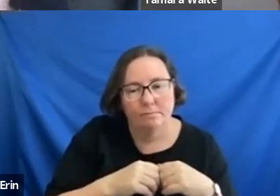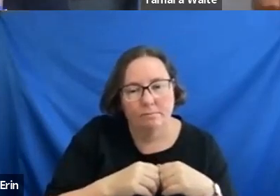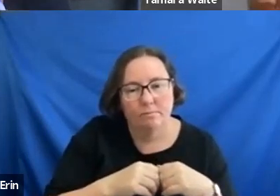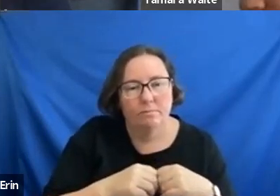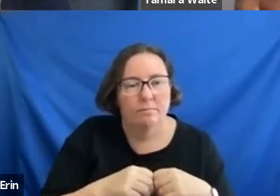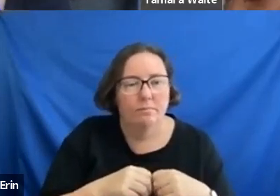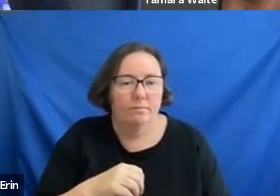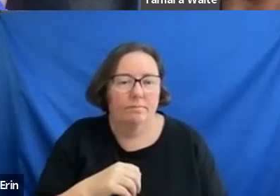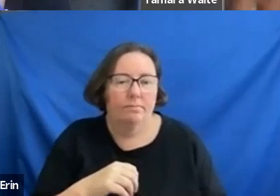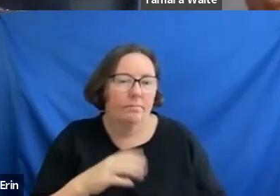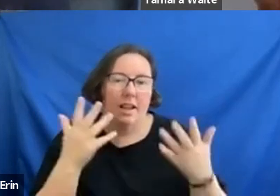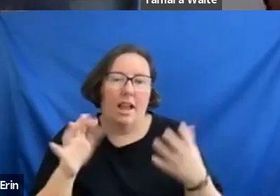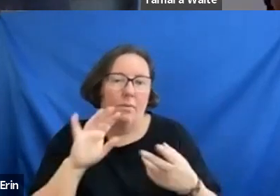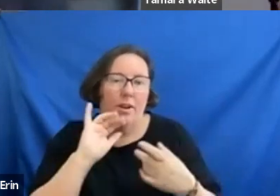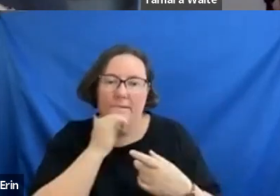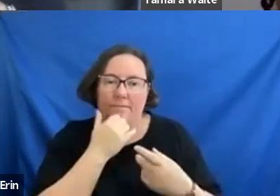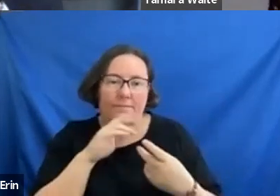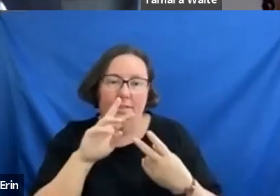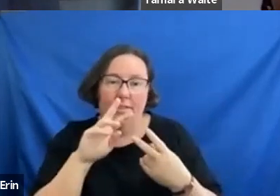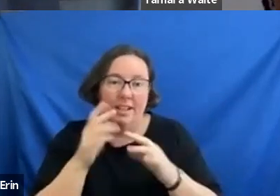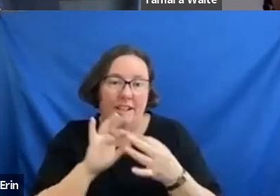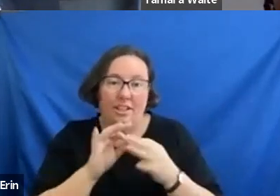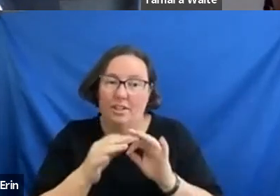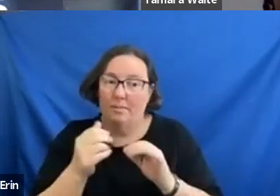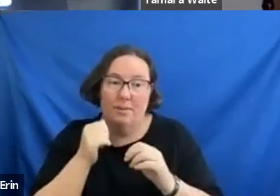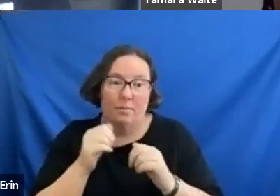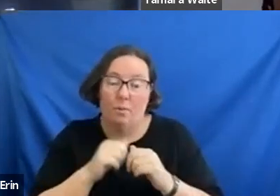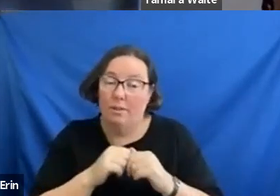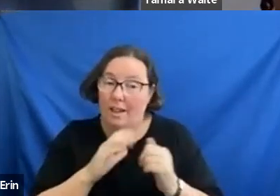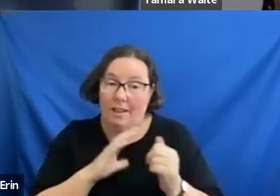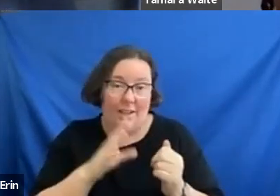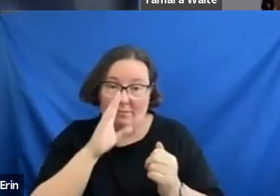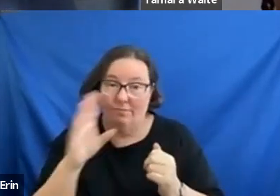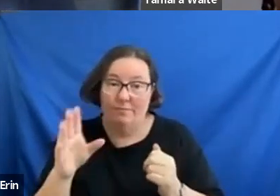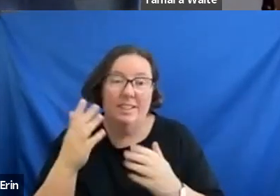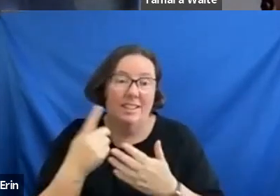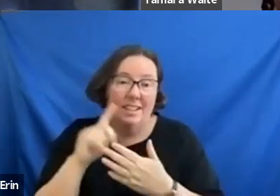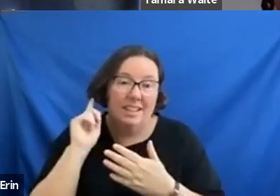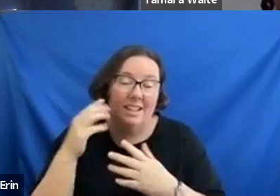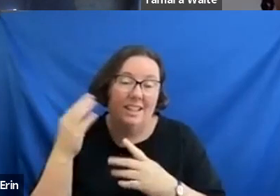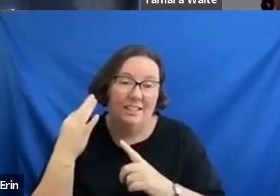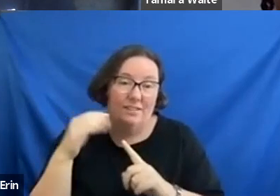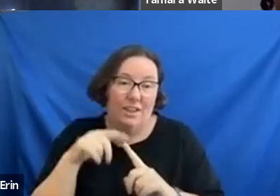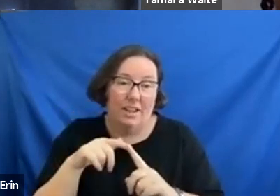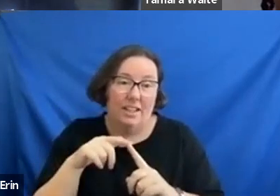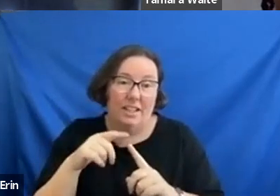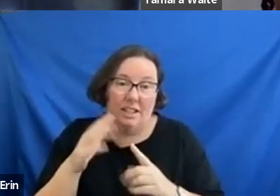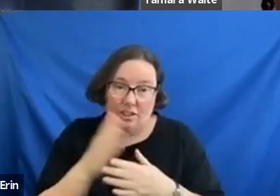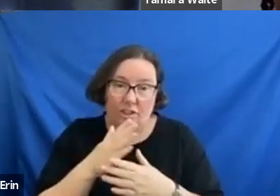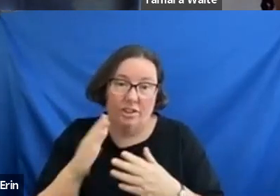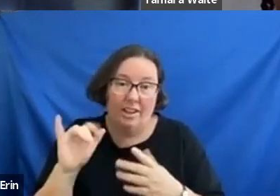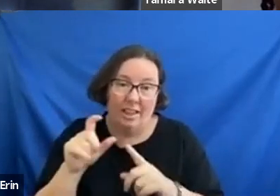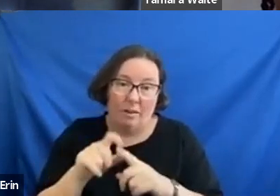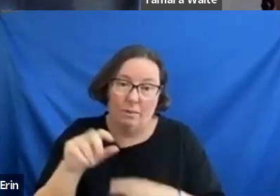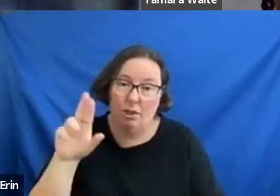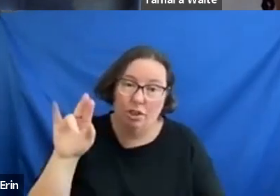don't want to misinterpret what you're saying. No worries, I won't miss words. On Friday, I shared that the word